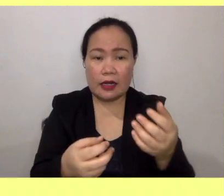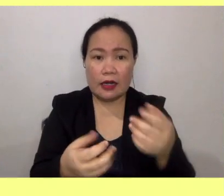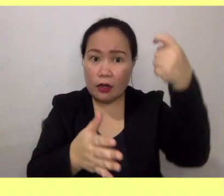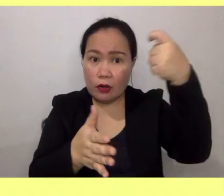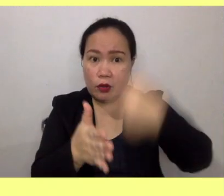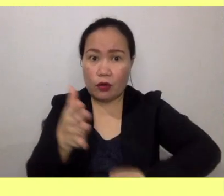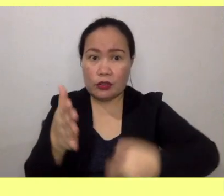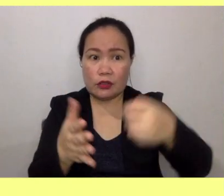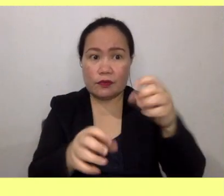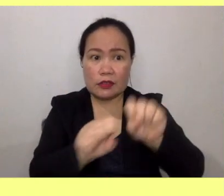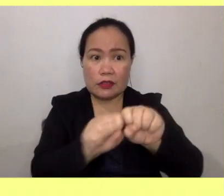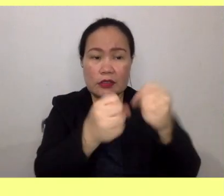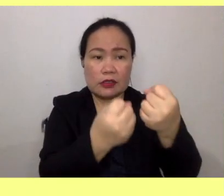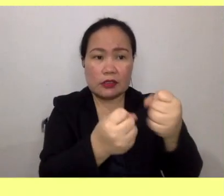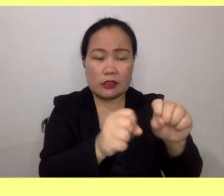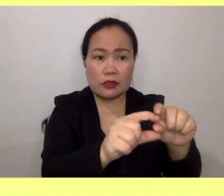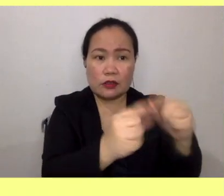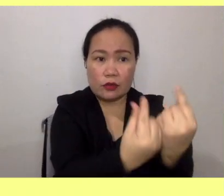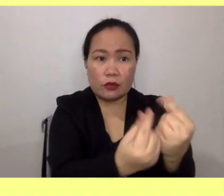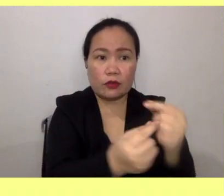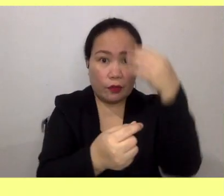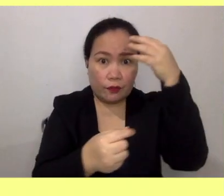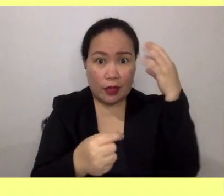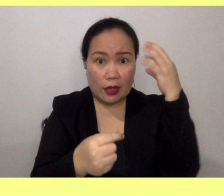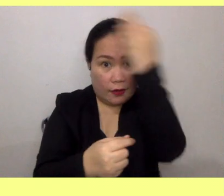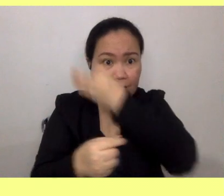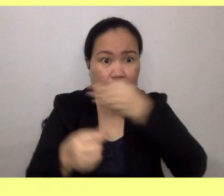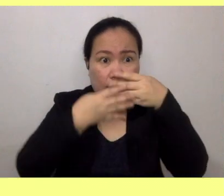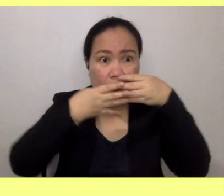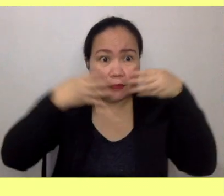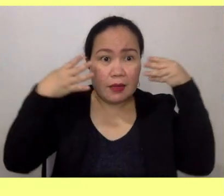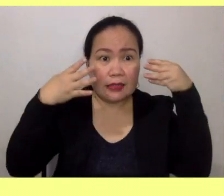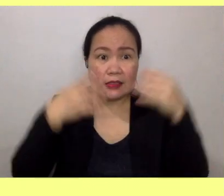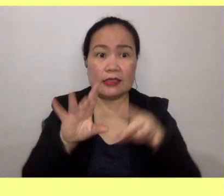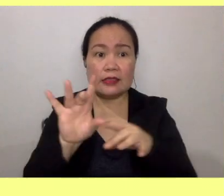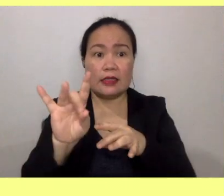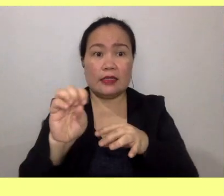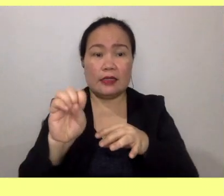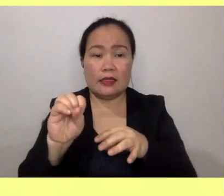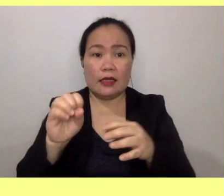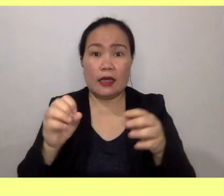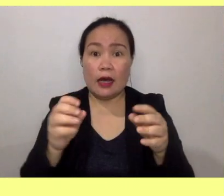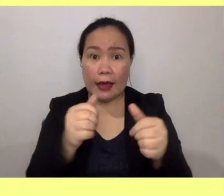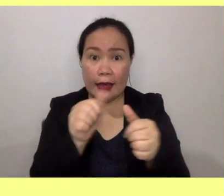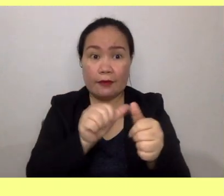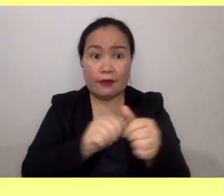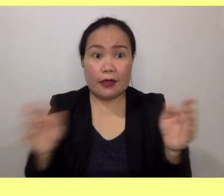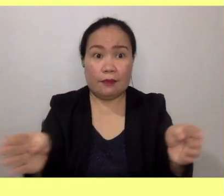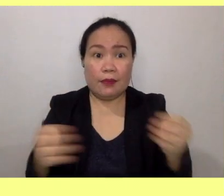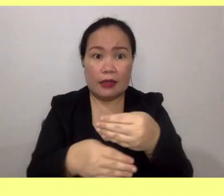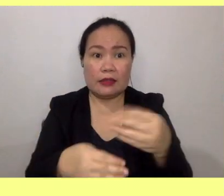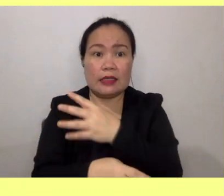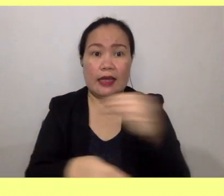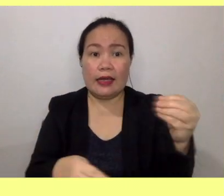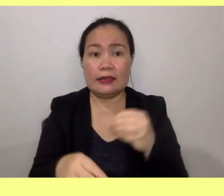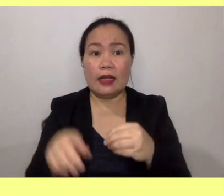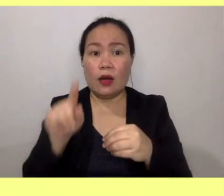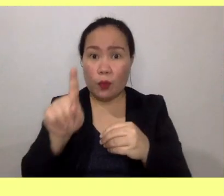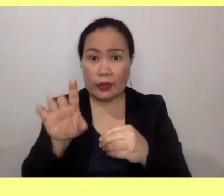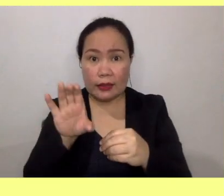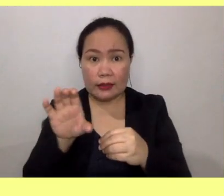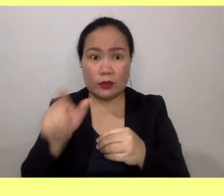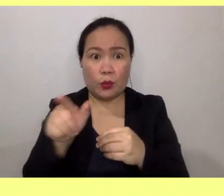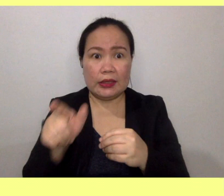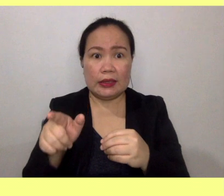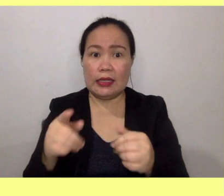and 120 pesos per half-gallon bottle of alcohol. They also plan to spend not more than, ito na